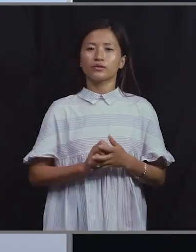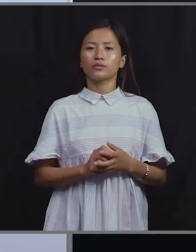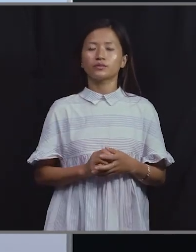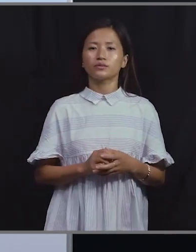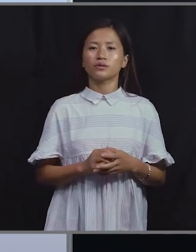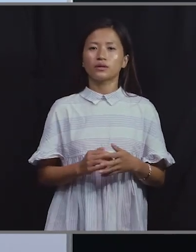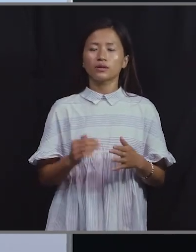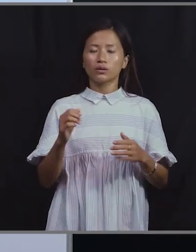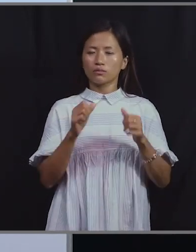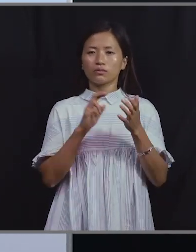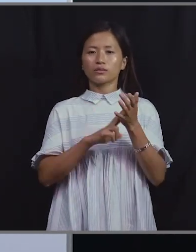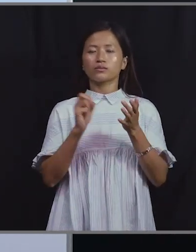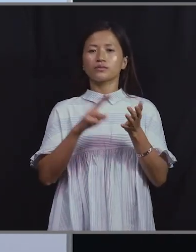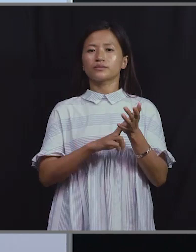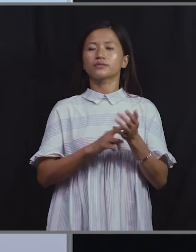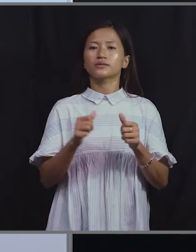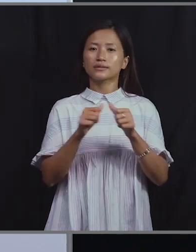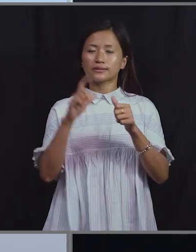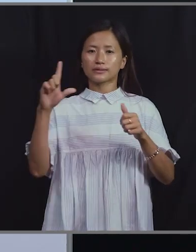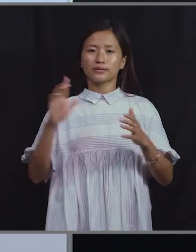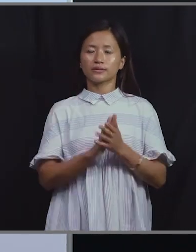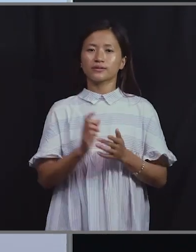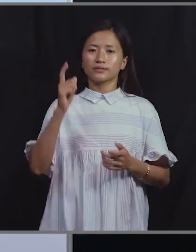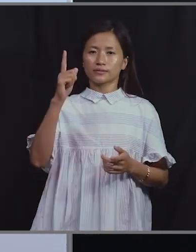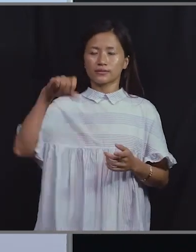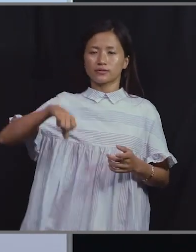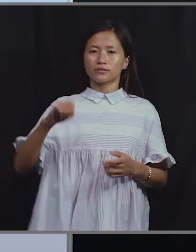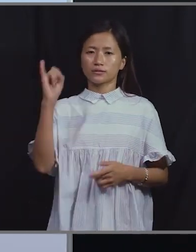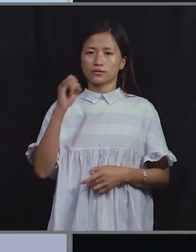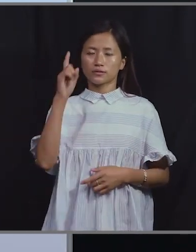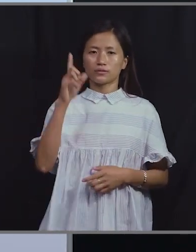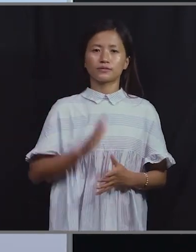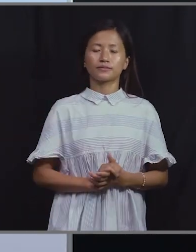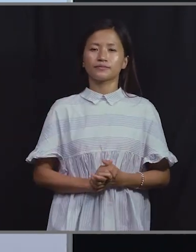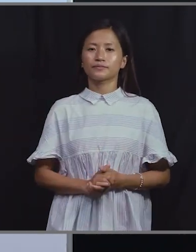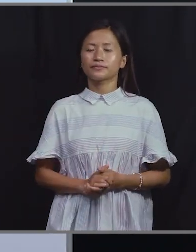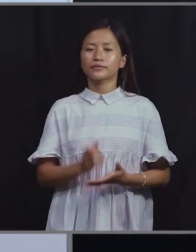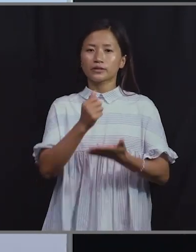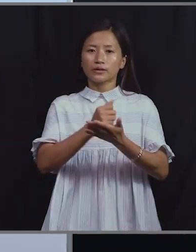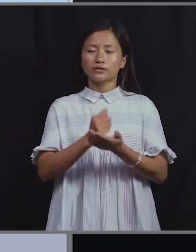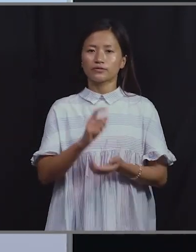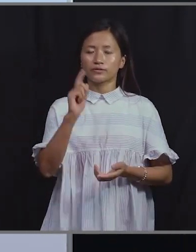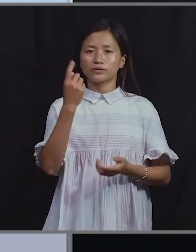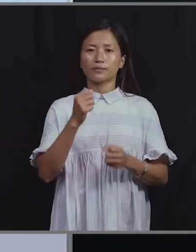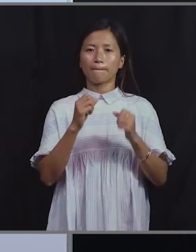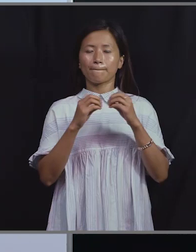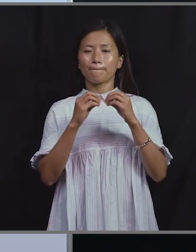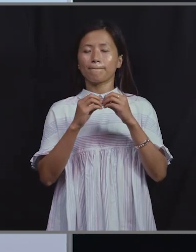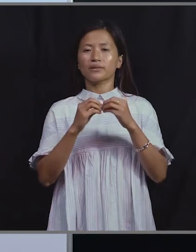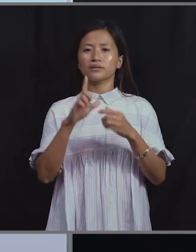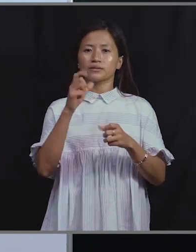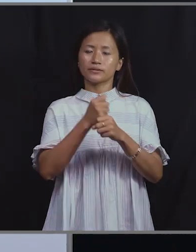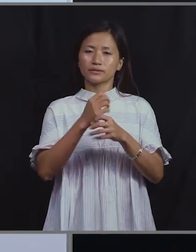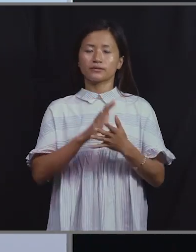the non-alignment movement in 1961. They held the first conference in Belgrade, that